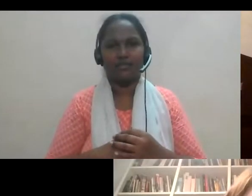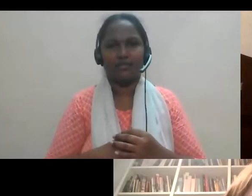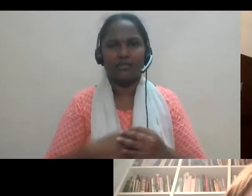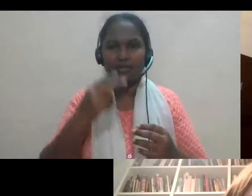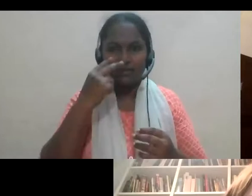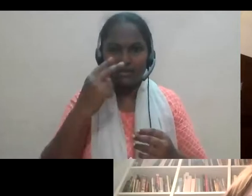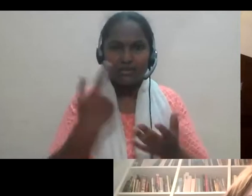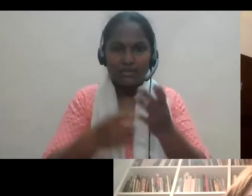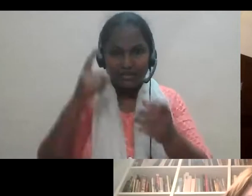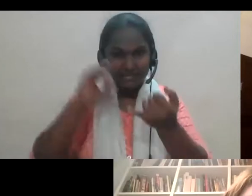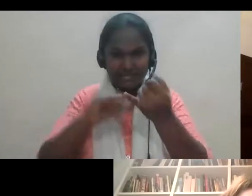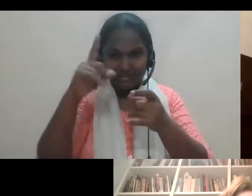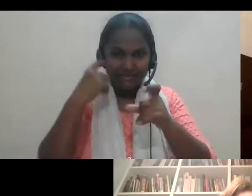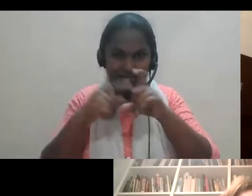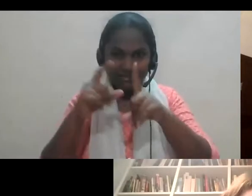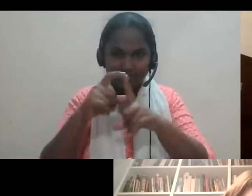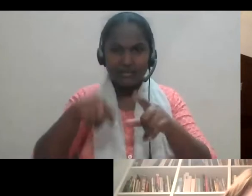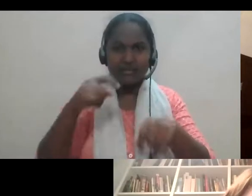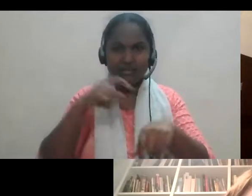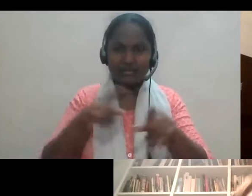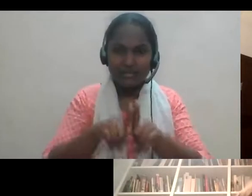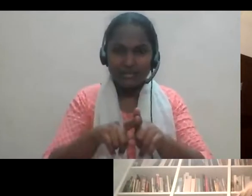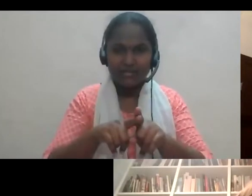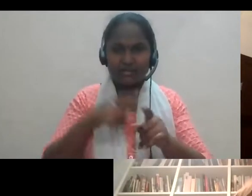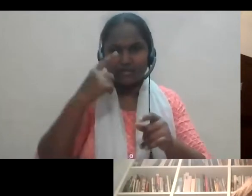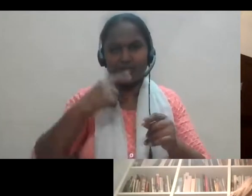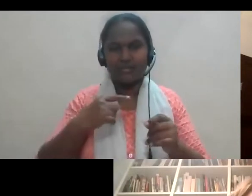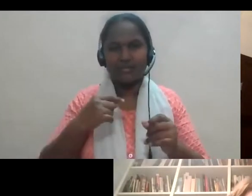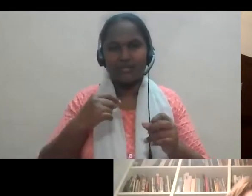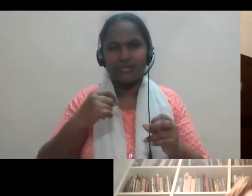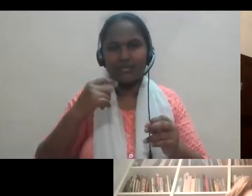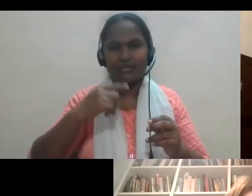a sheet of slides by an Argentine,